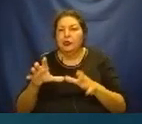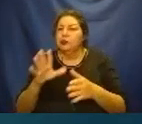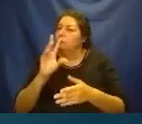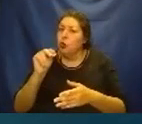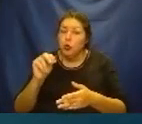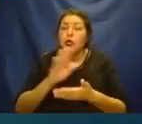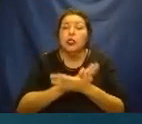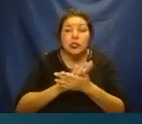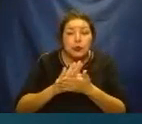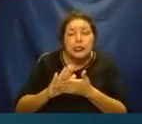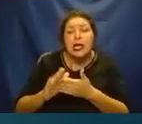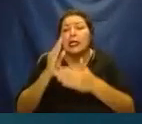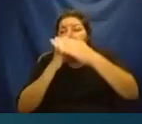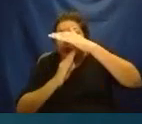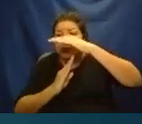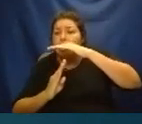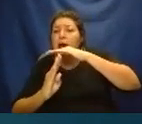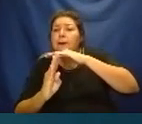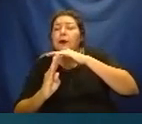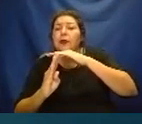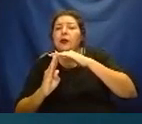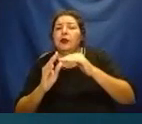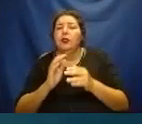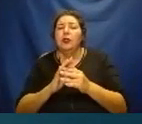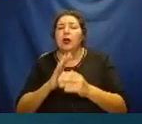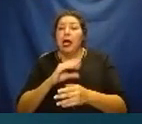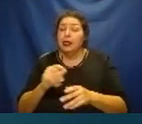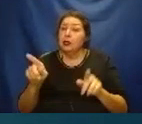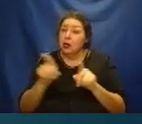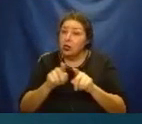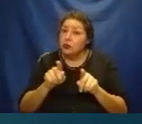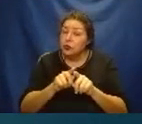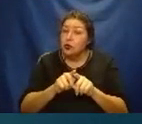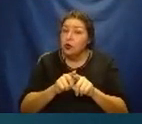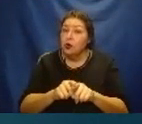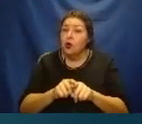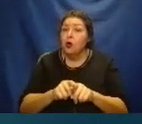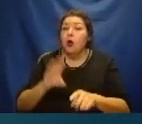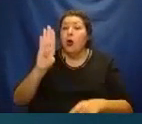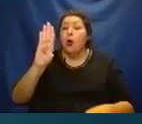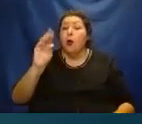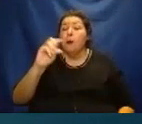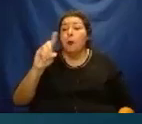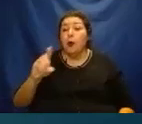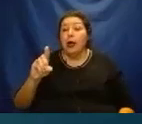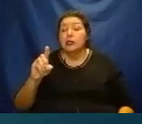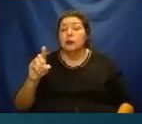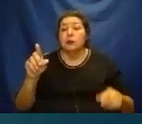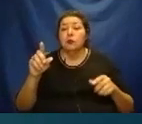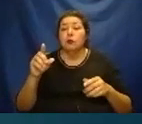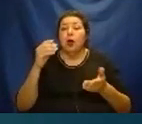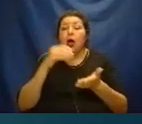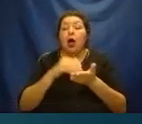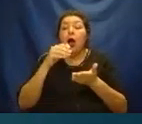was humble, and it apparently, Boaz was frequently